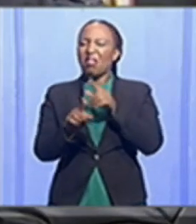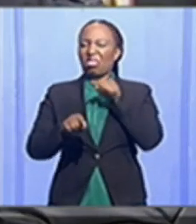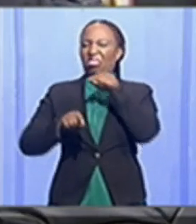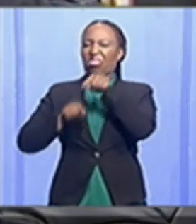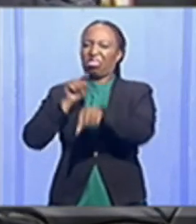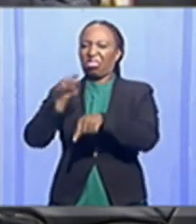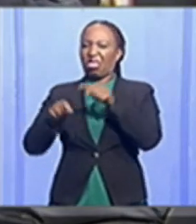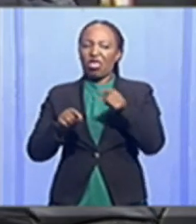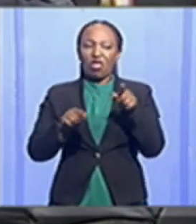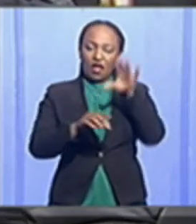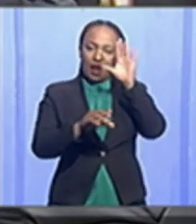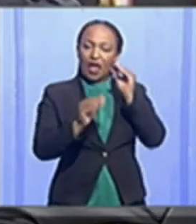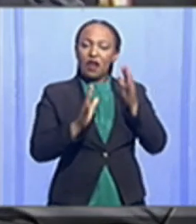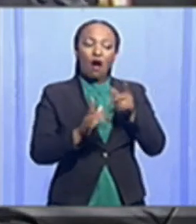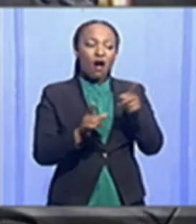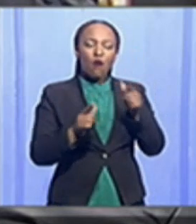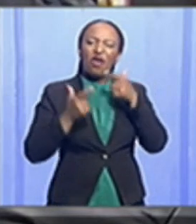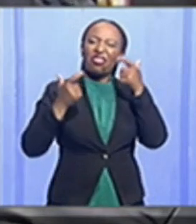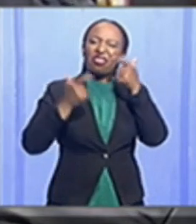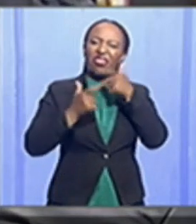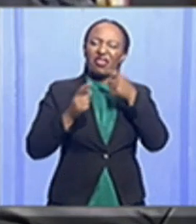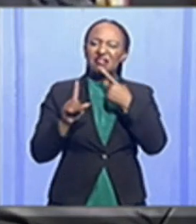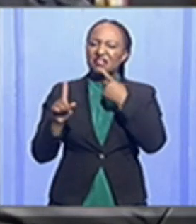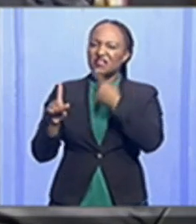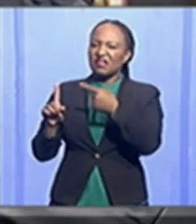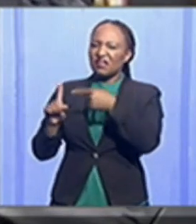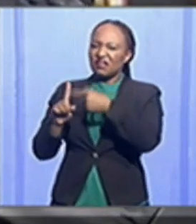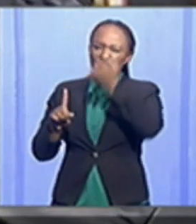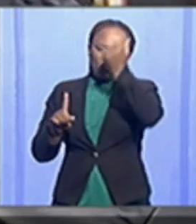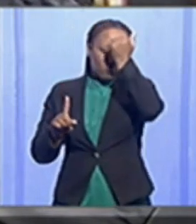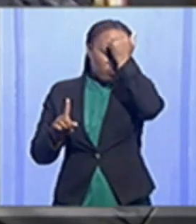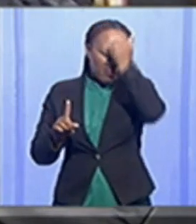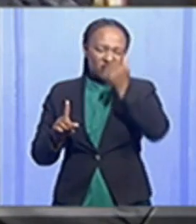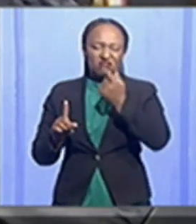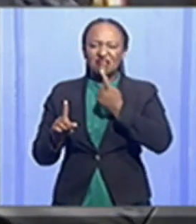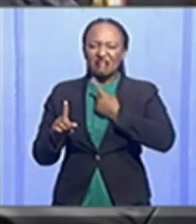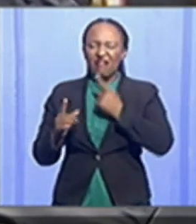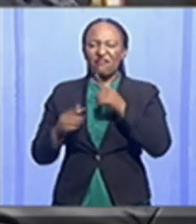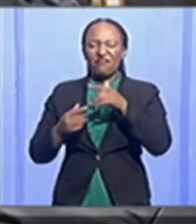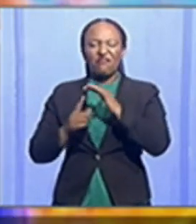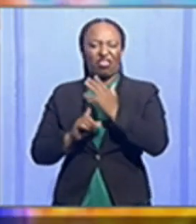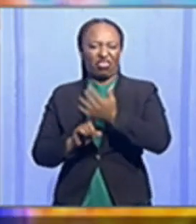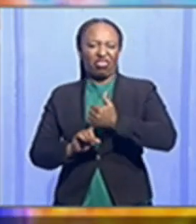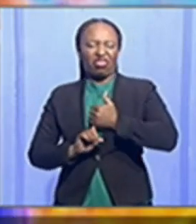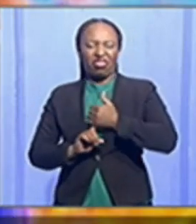ba mmotša ga le stupid ga le selfish ga le stubborn a ka se tswila passage.